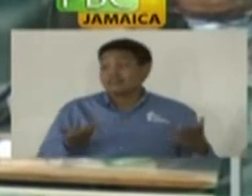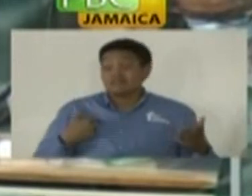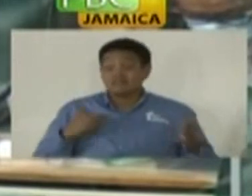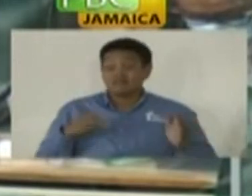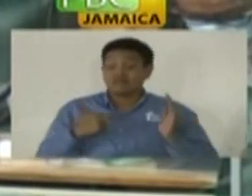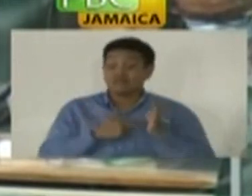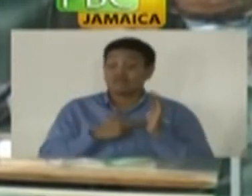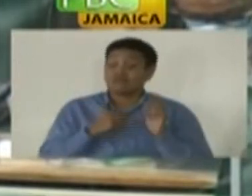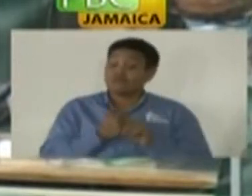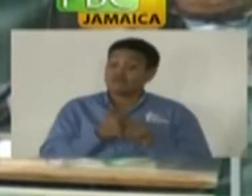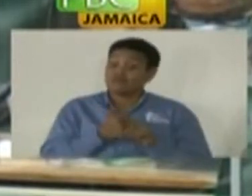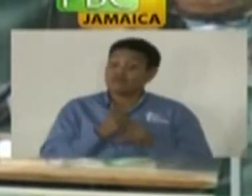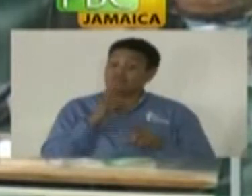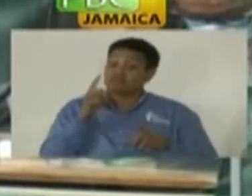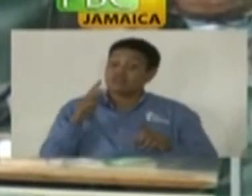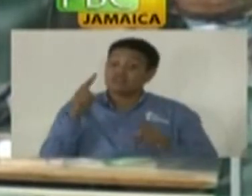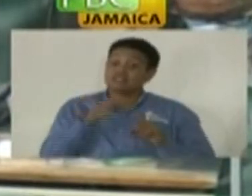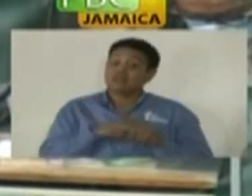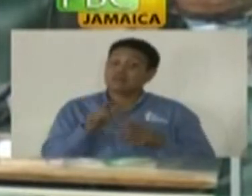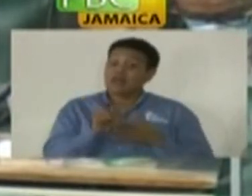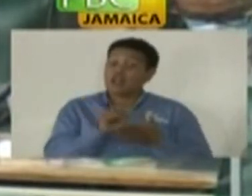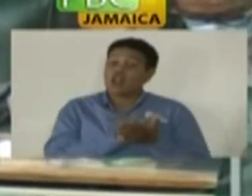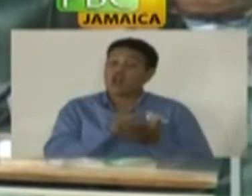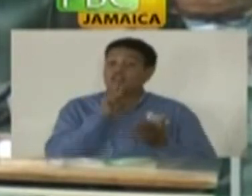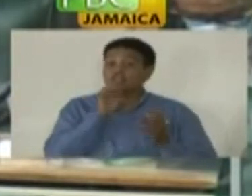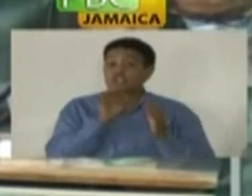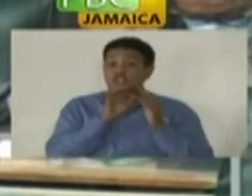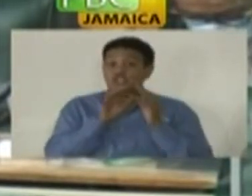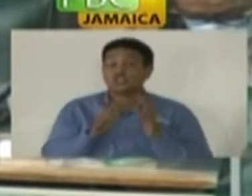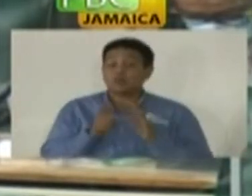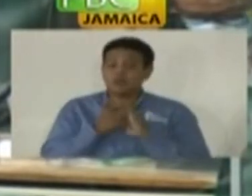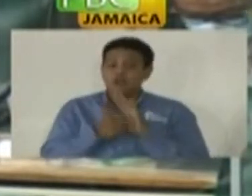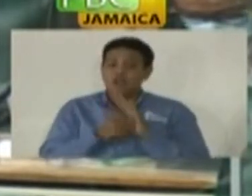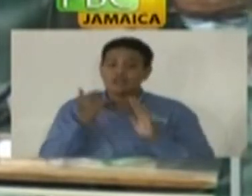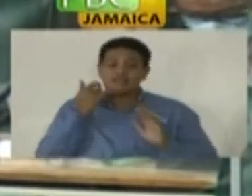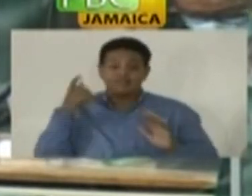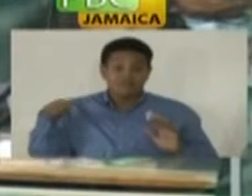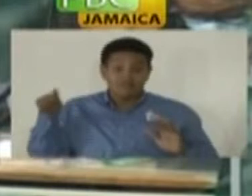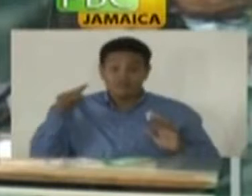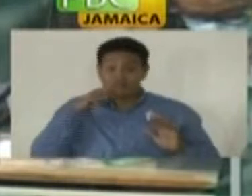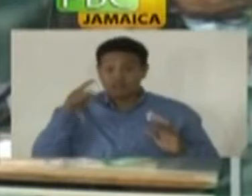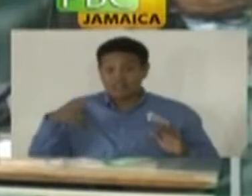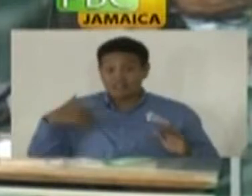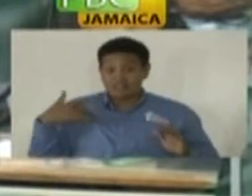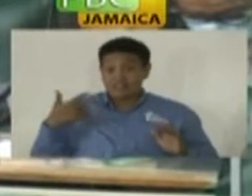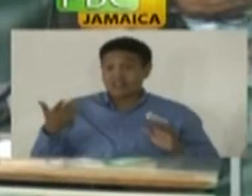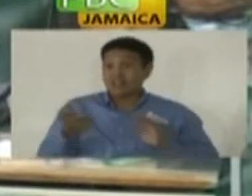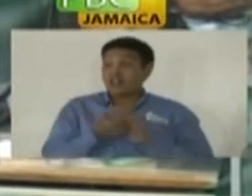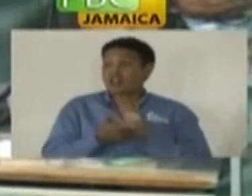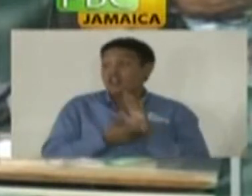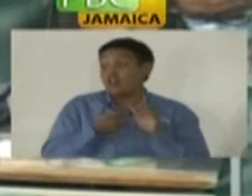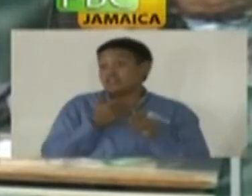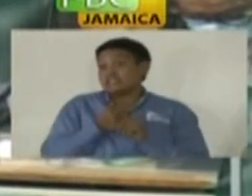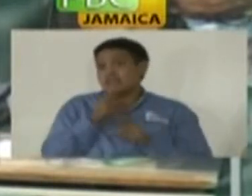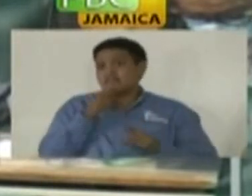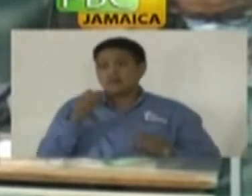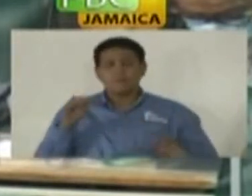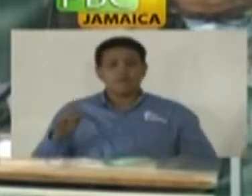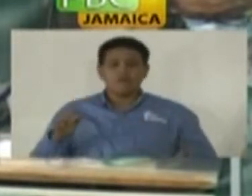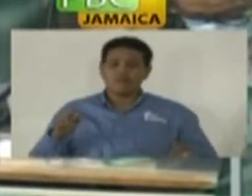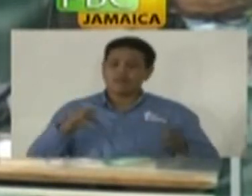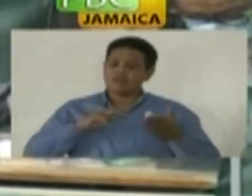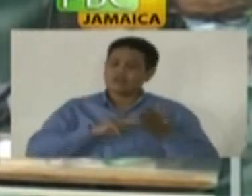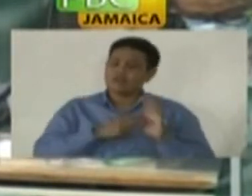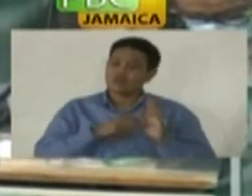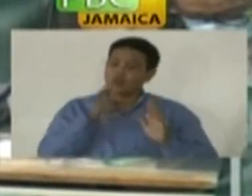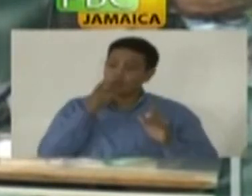is to apply the law, it is to interpret the law, and if therefore there is a sense that the law is not sound, it falls to